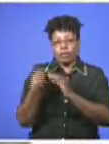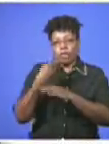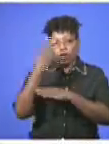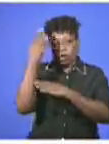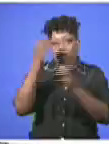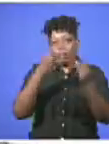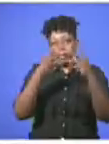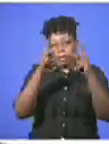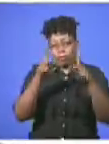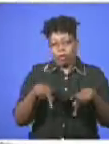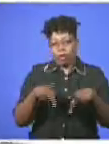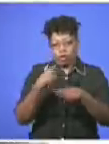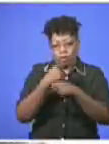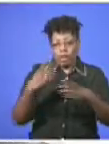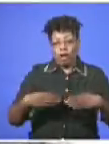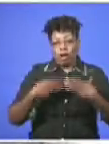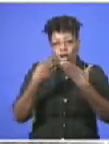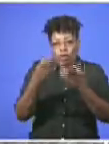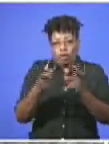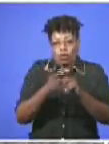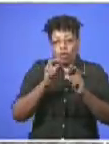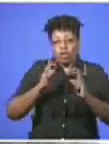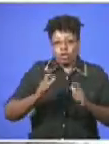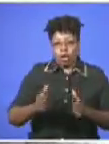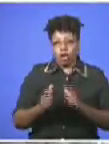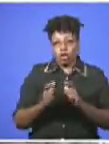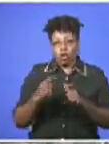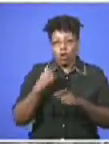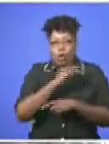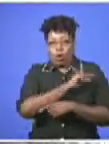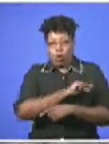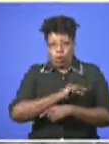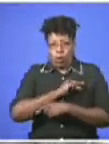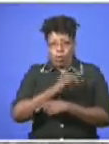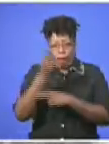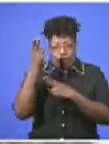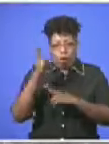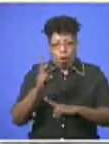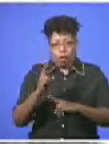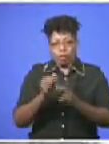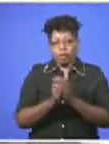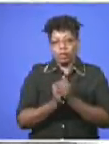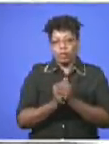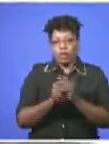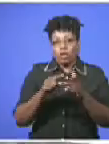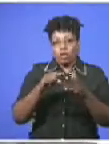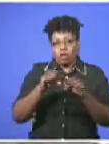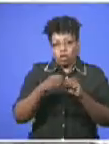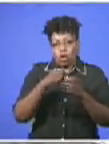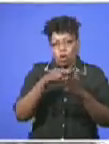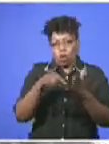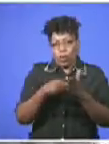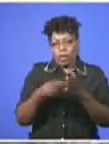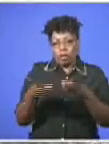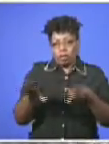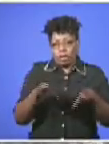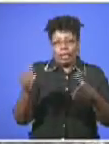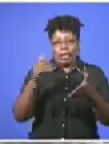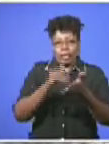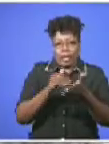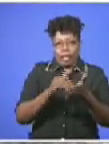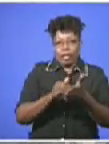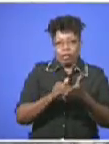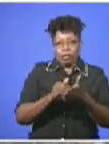of persons who have made contributions to Junkanoo who would qualify these honors, and so when they're done again, we look forward to